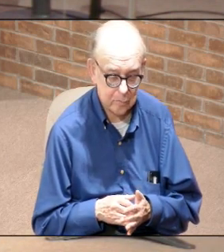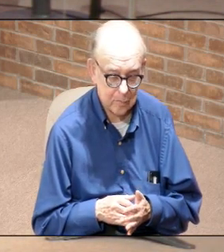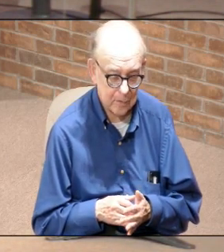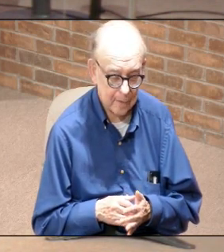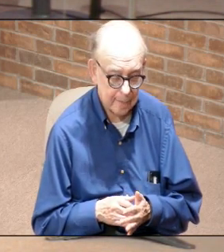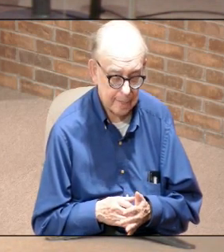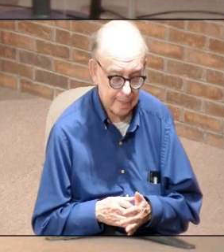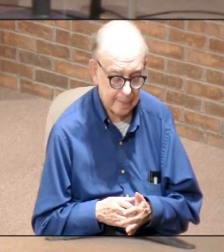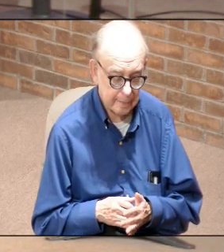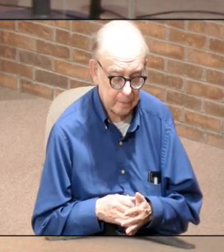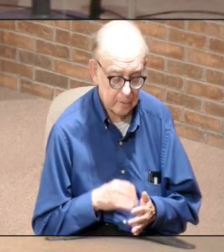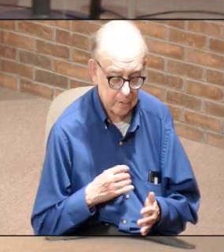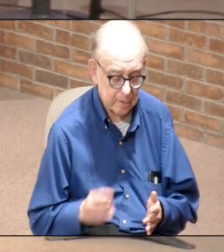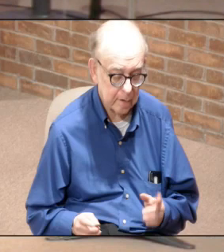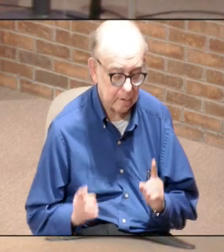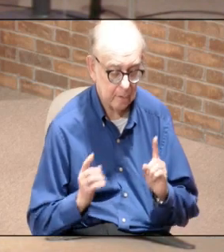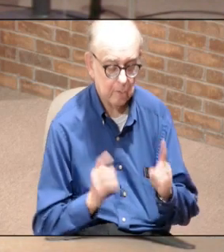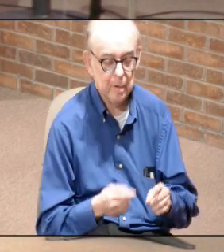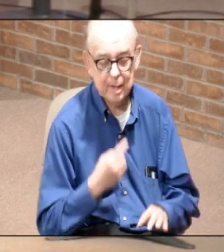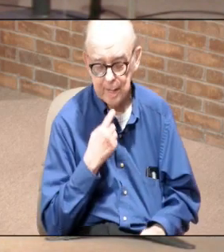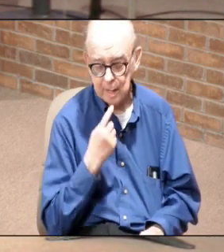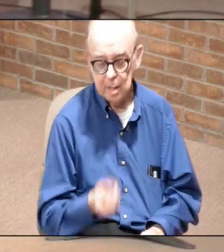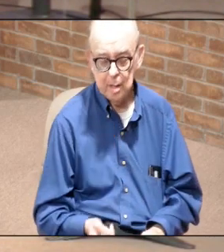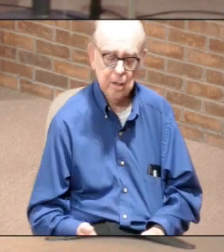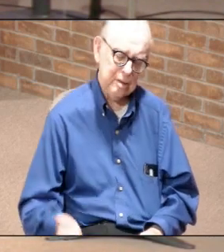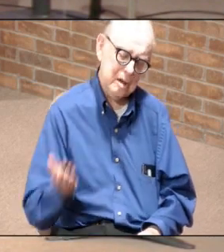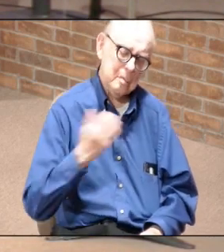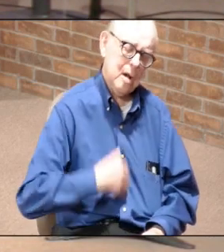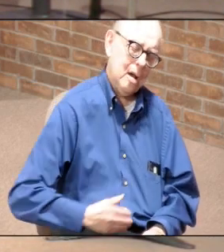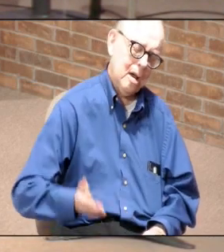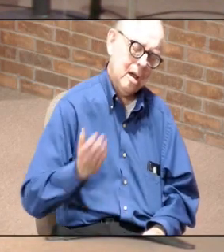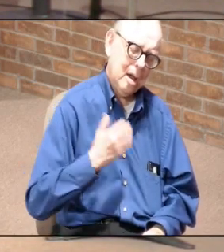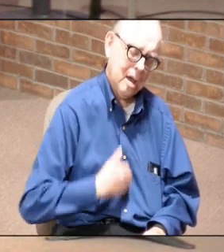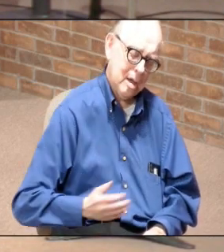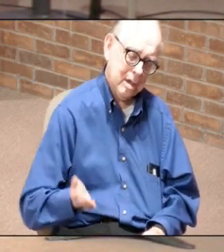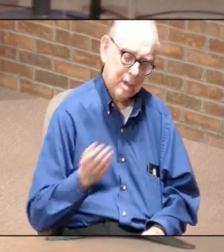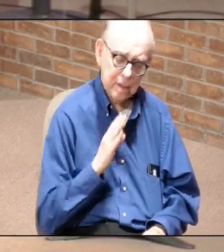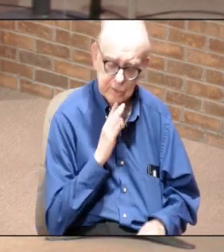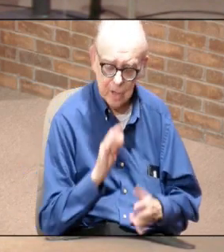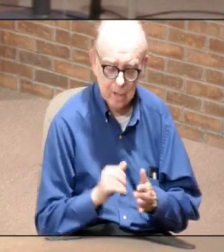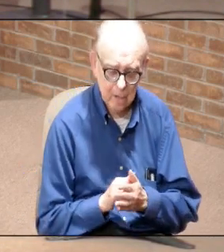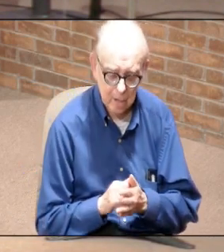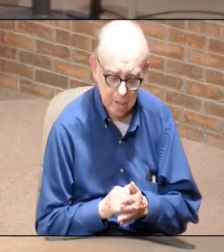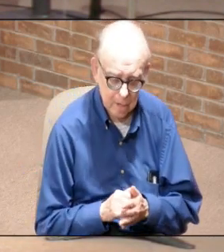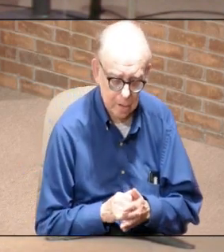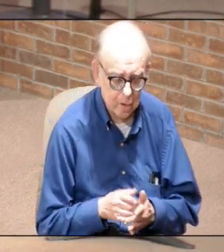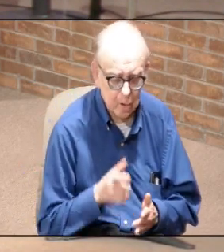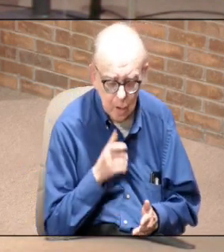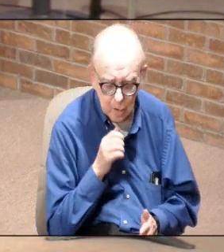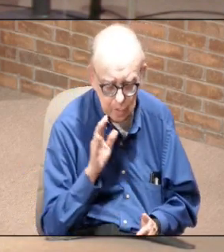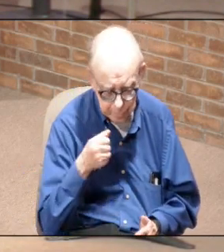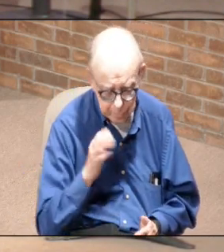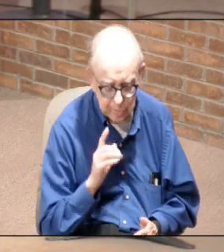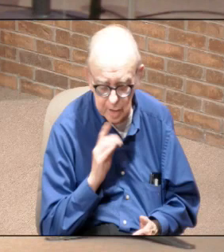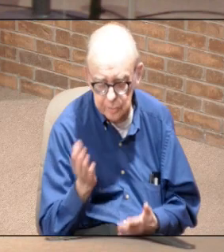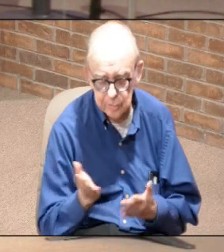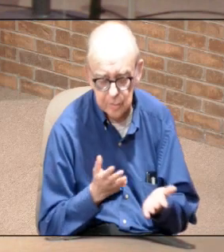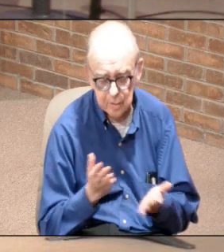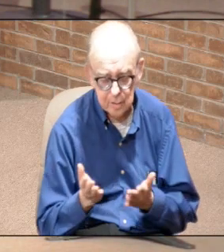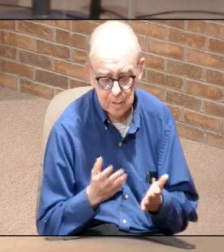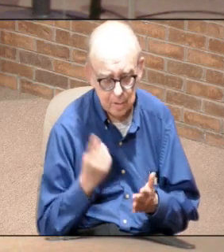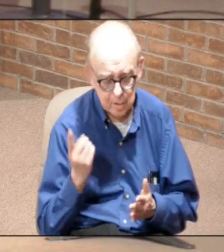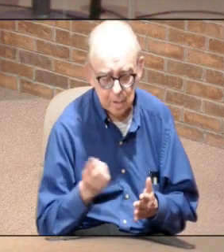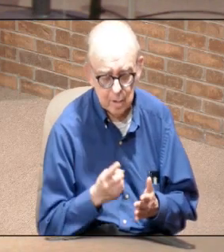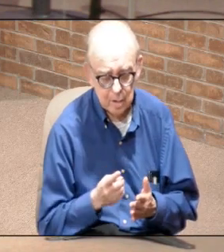So he comes up here and he says, come on, let's talk about who's your God that you serve and you